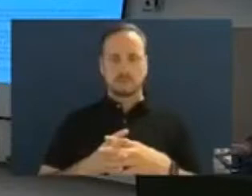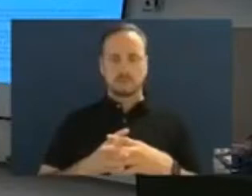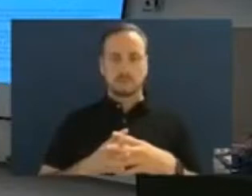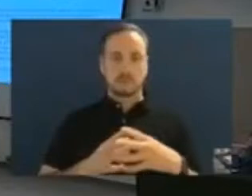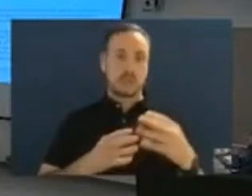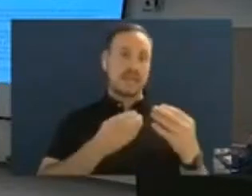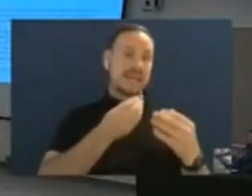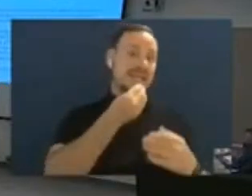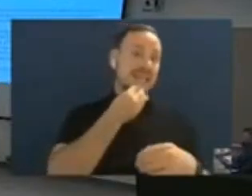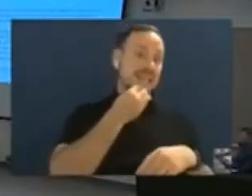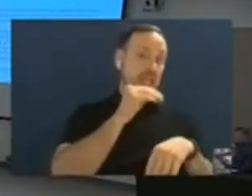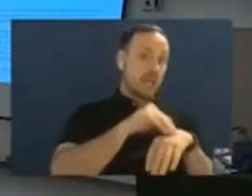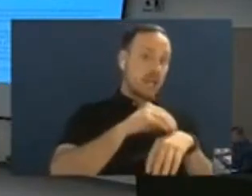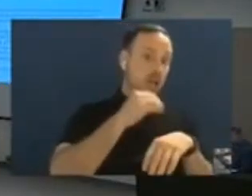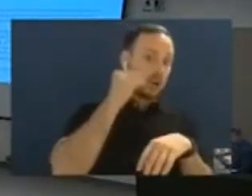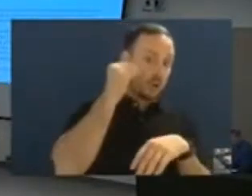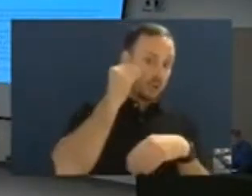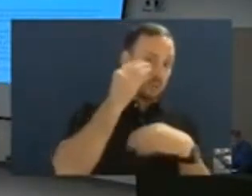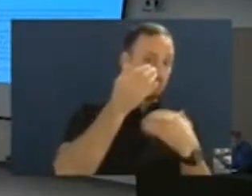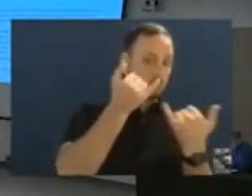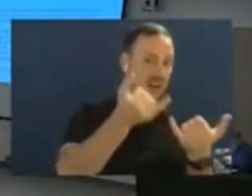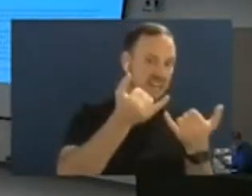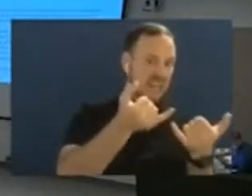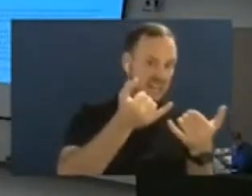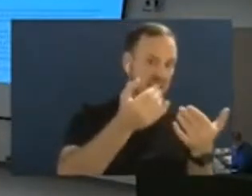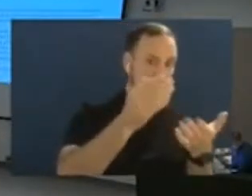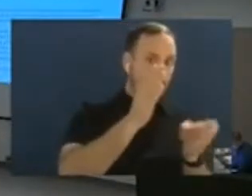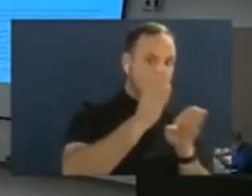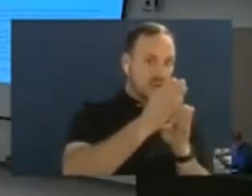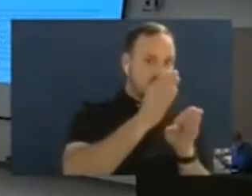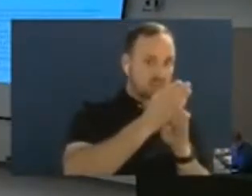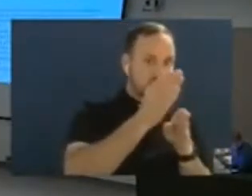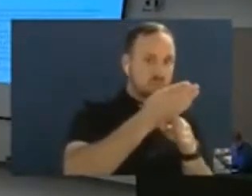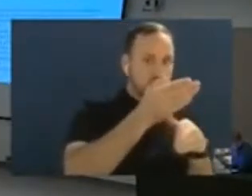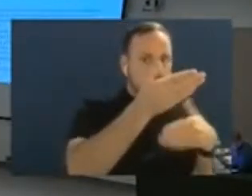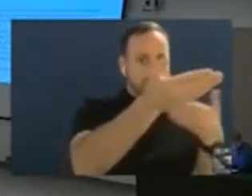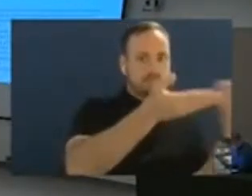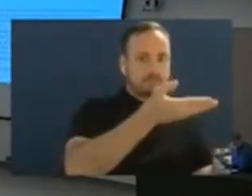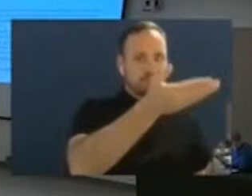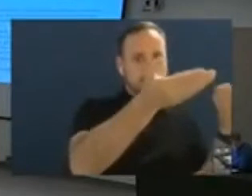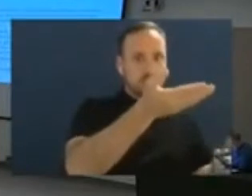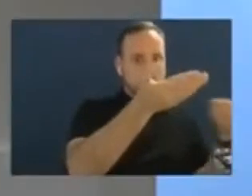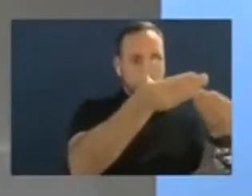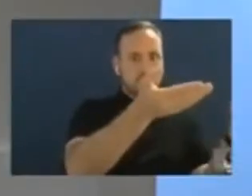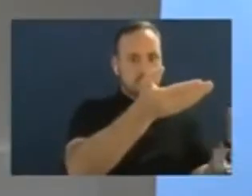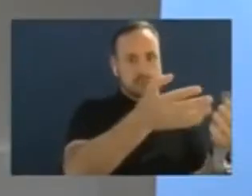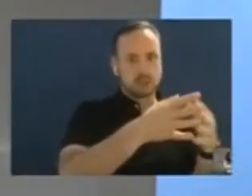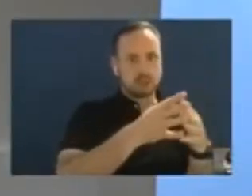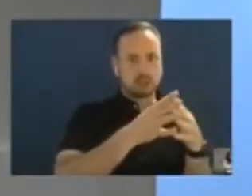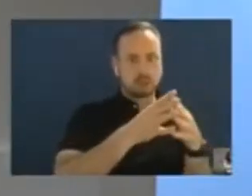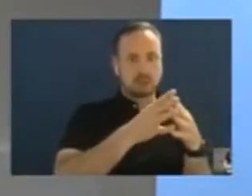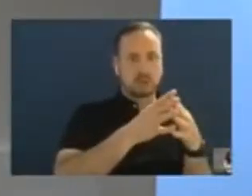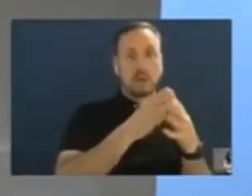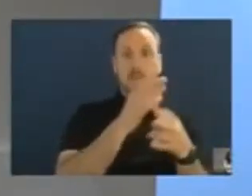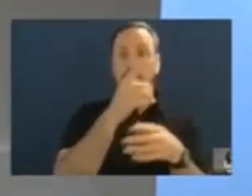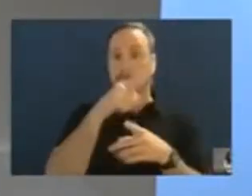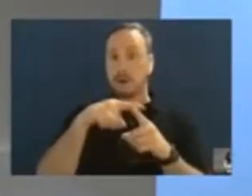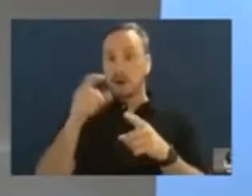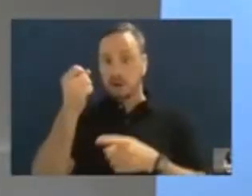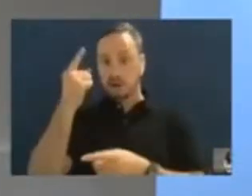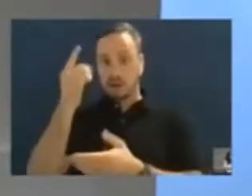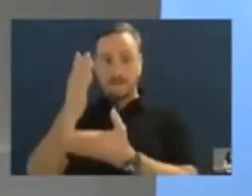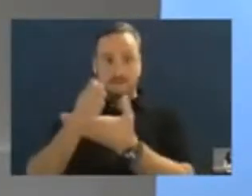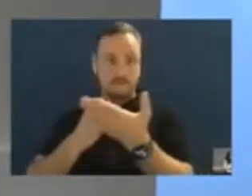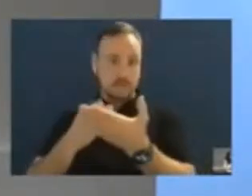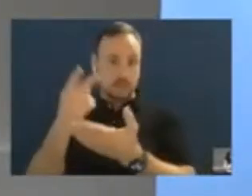delivered by buses. And the comment was made after phase 2, once phase 2 starts, the buses will be